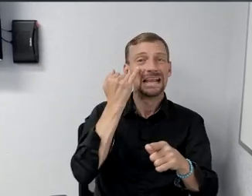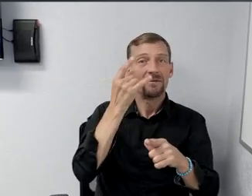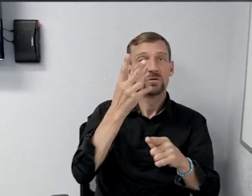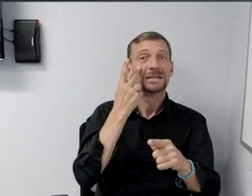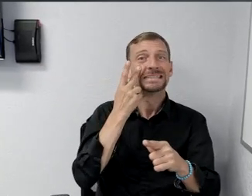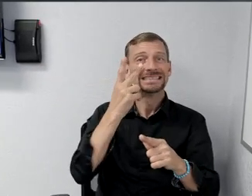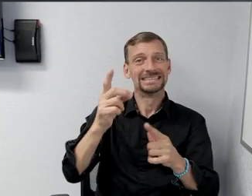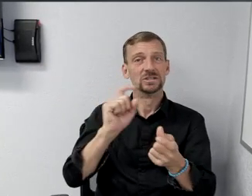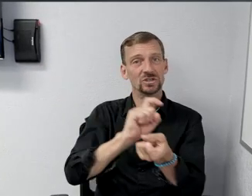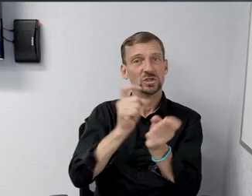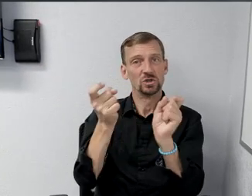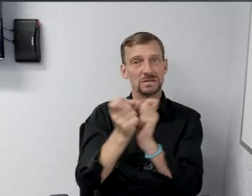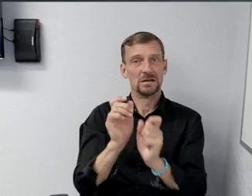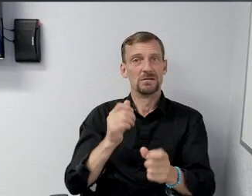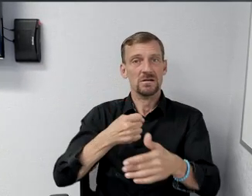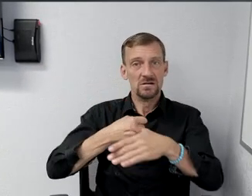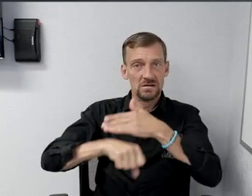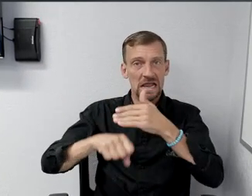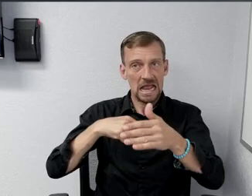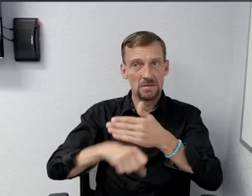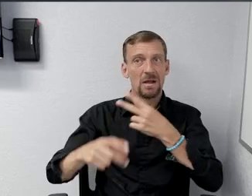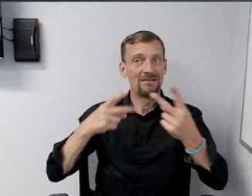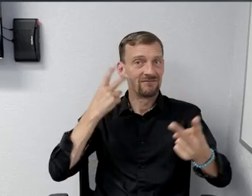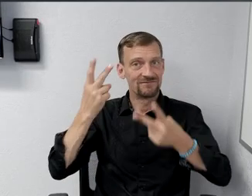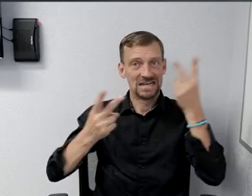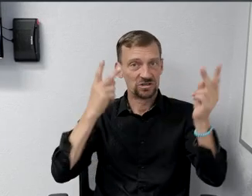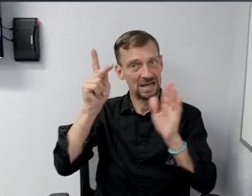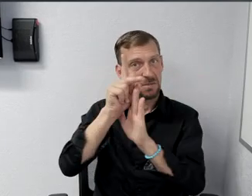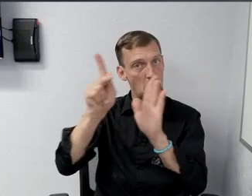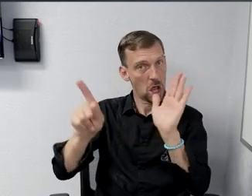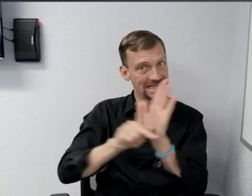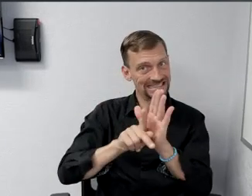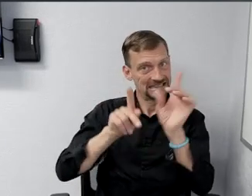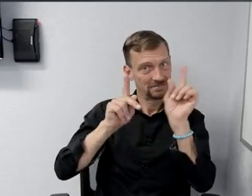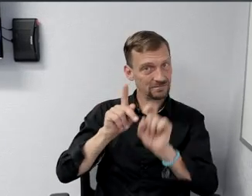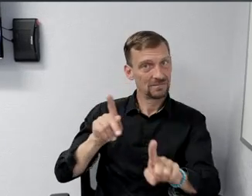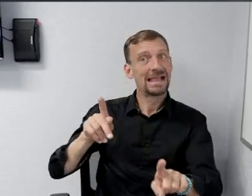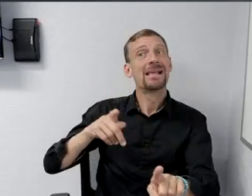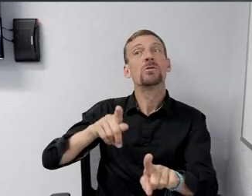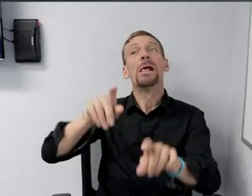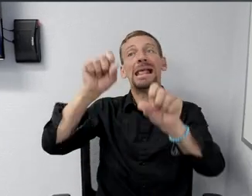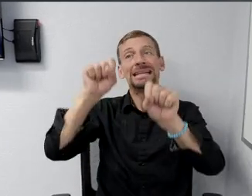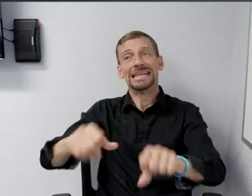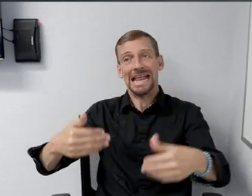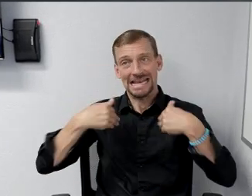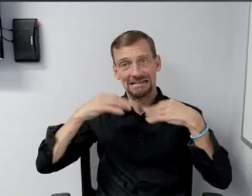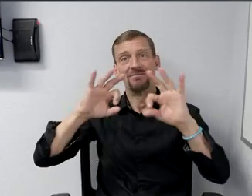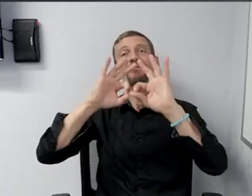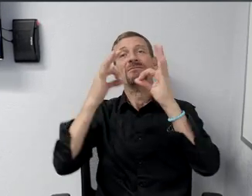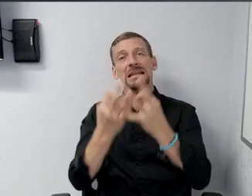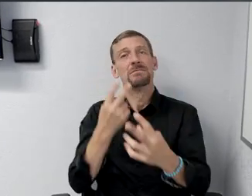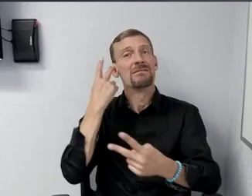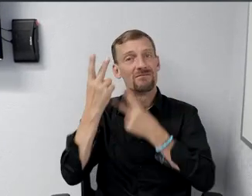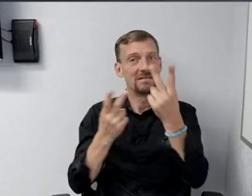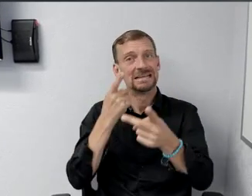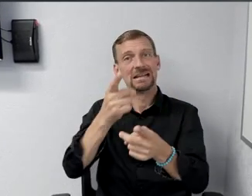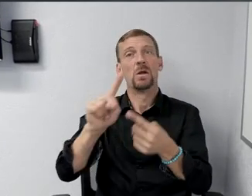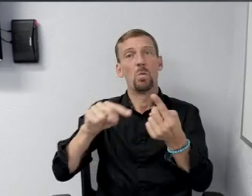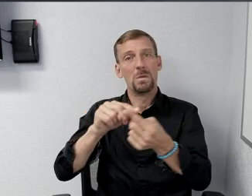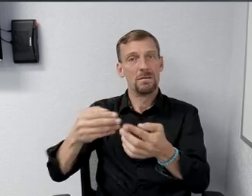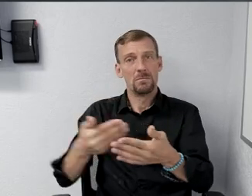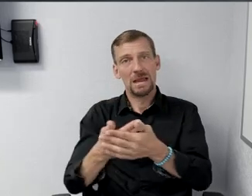foresee changing our labor and delivery visitor policy so that they can have family come and visit them when they have